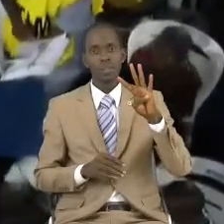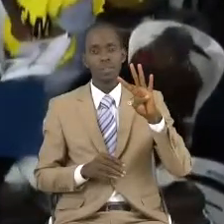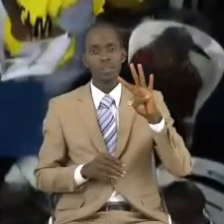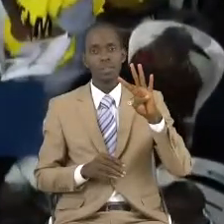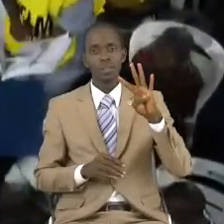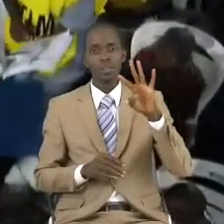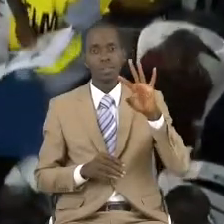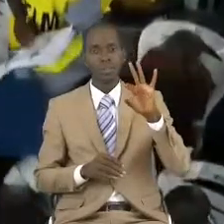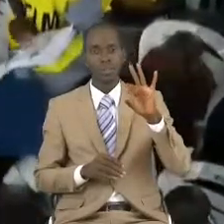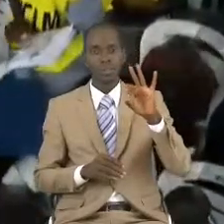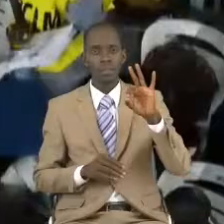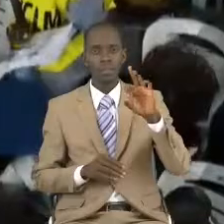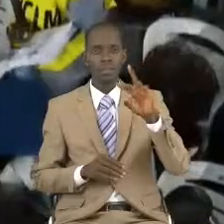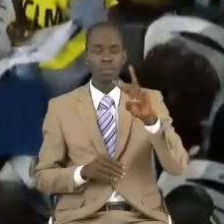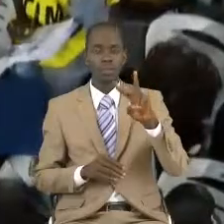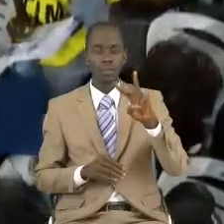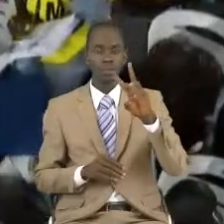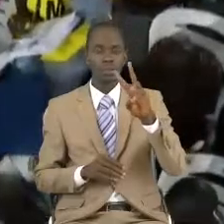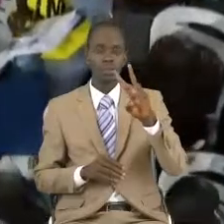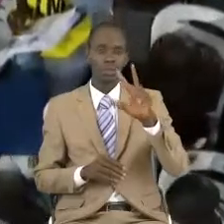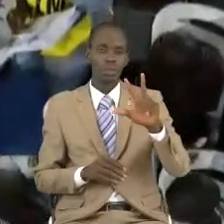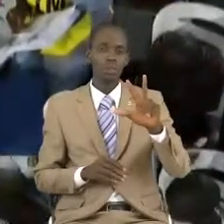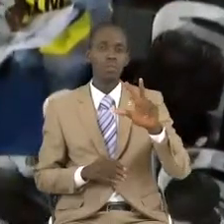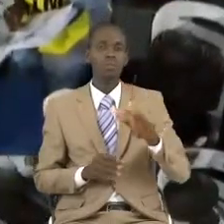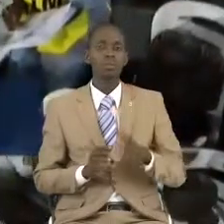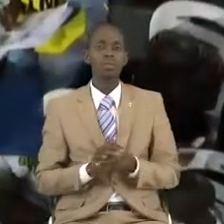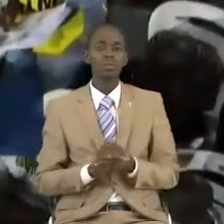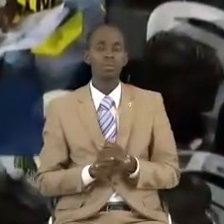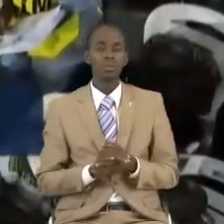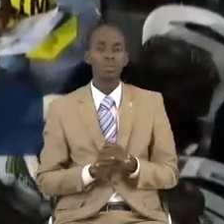nine two six three